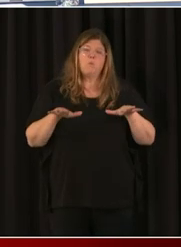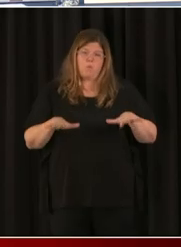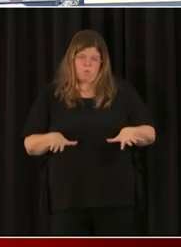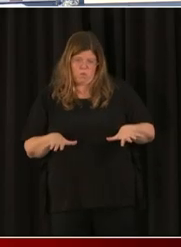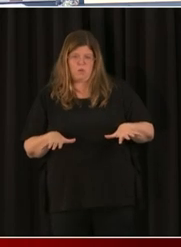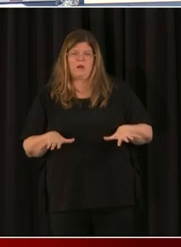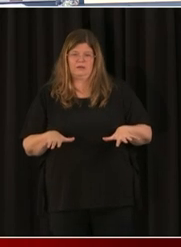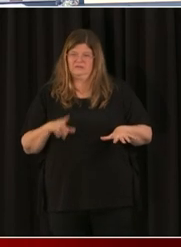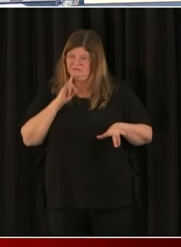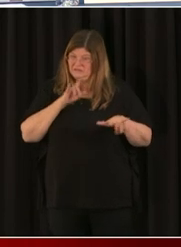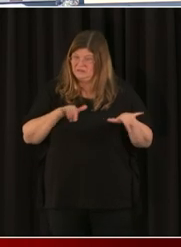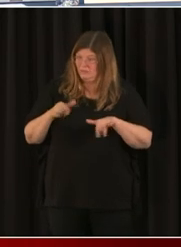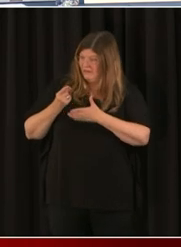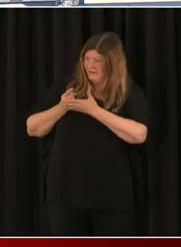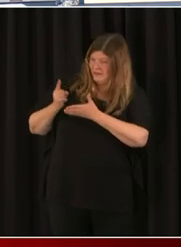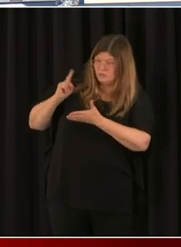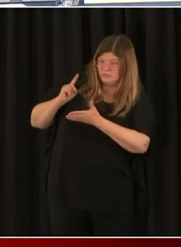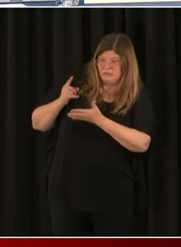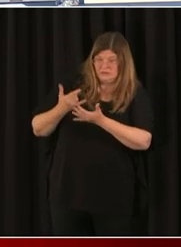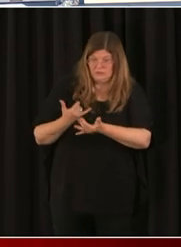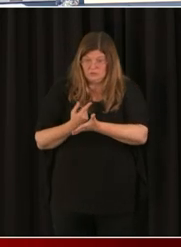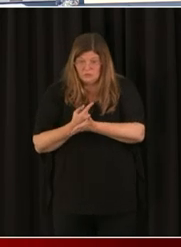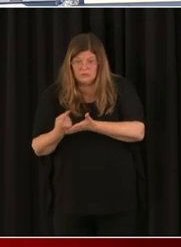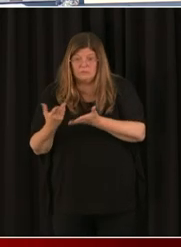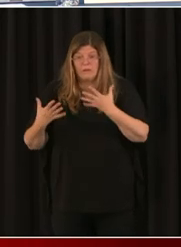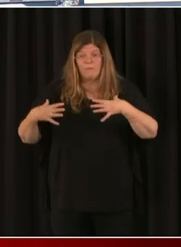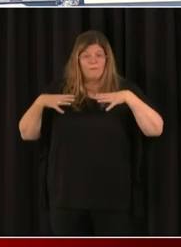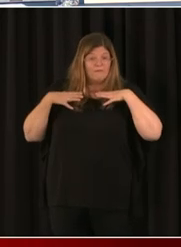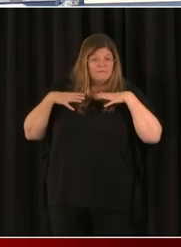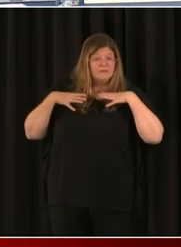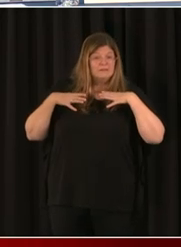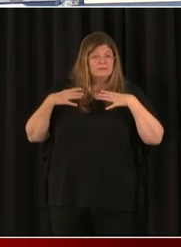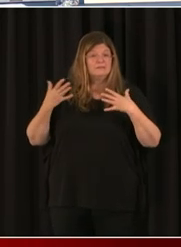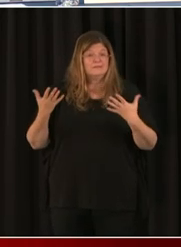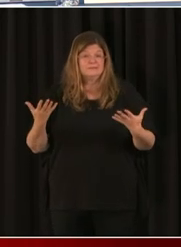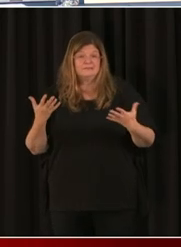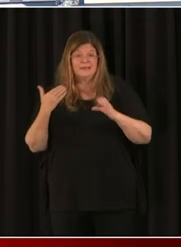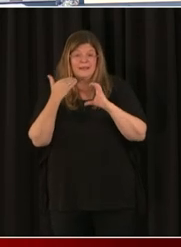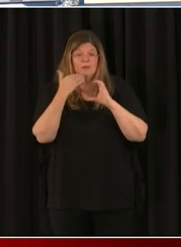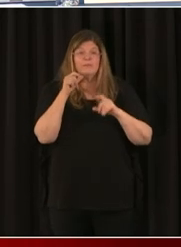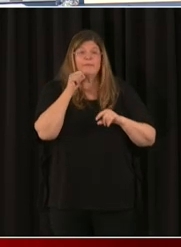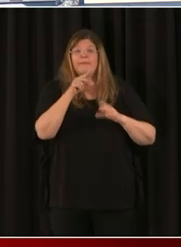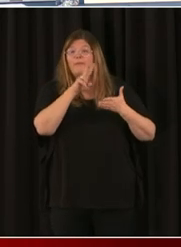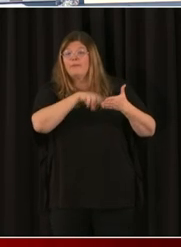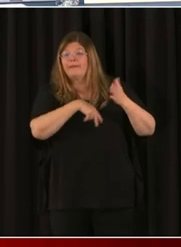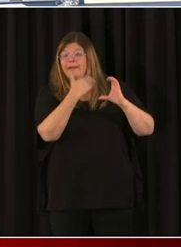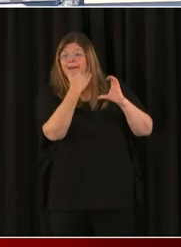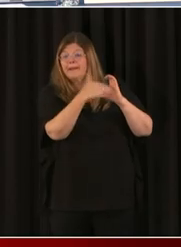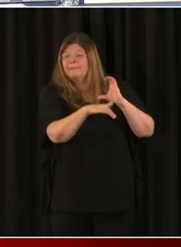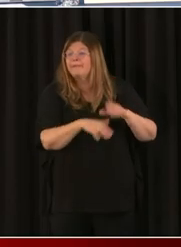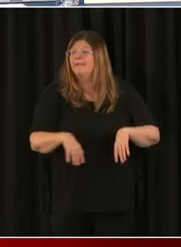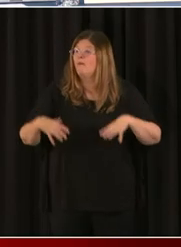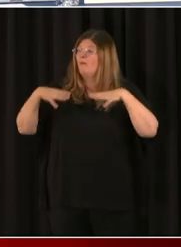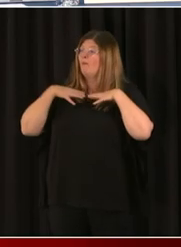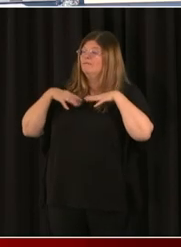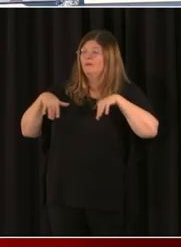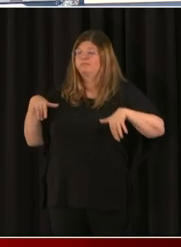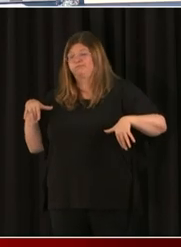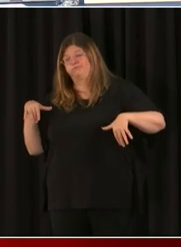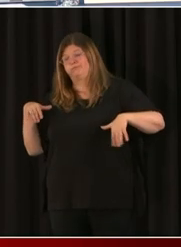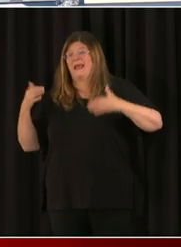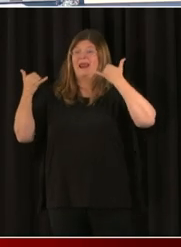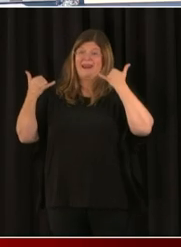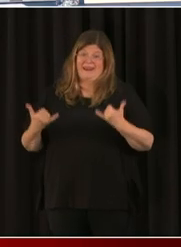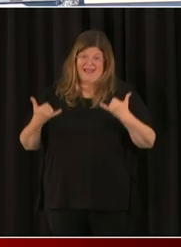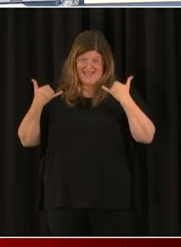did what a lot of people did. They took some time off from checking email. They took some time off from working and weren't paying attention